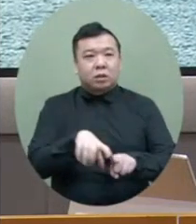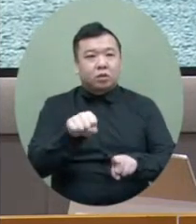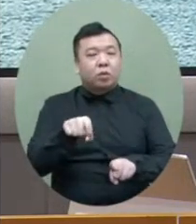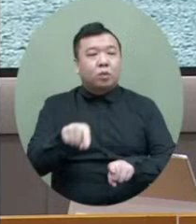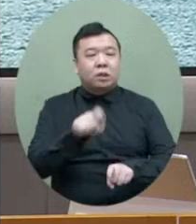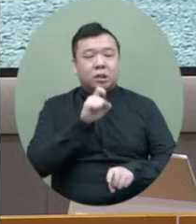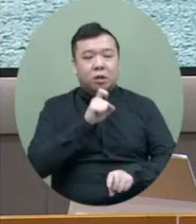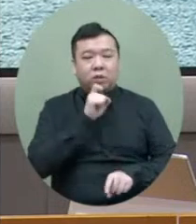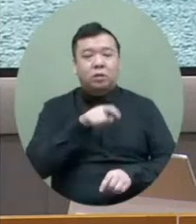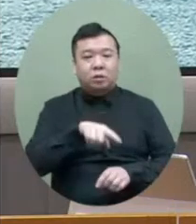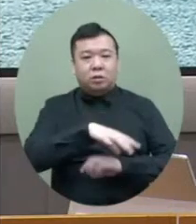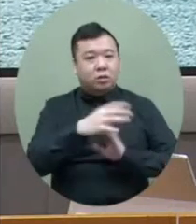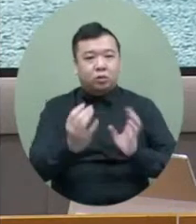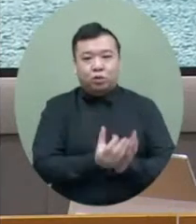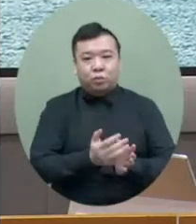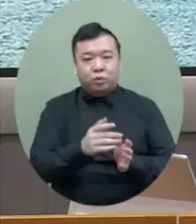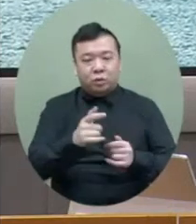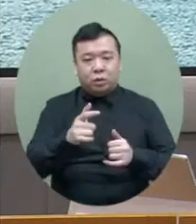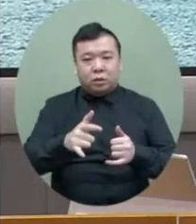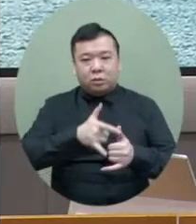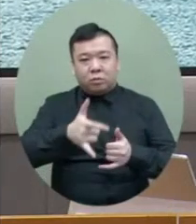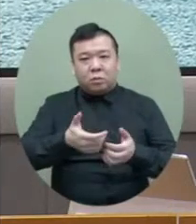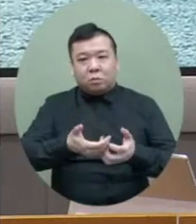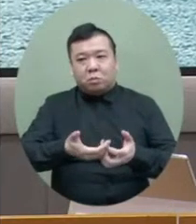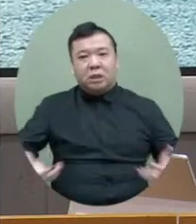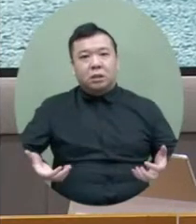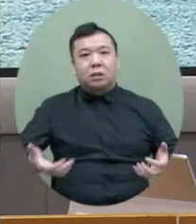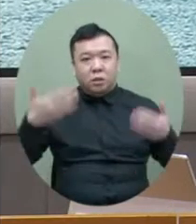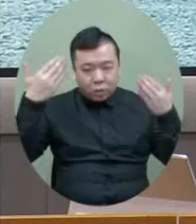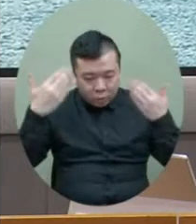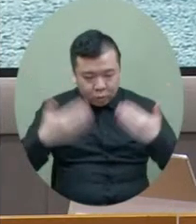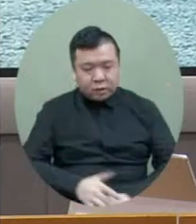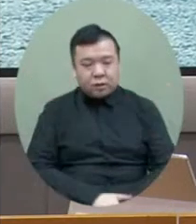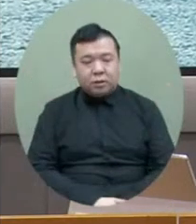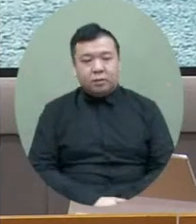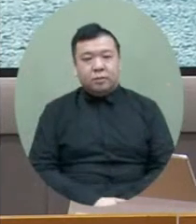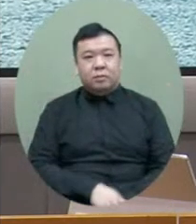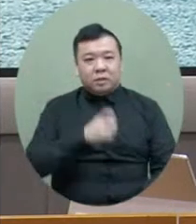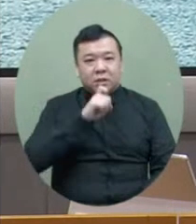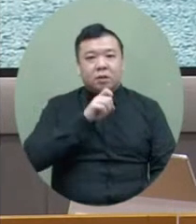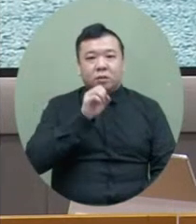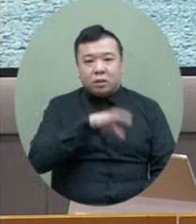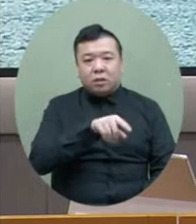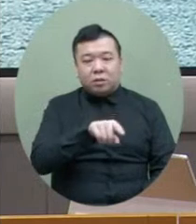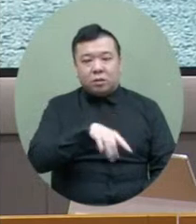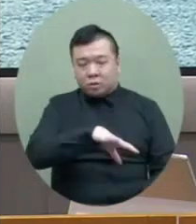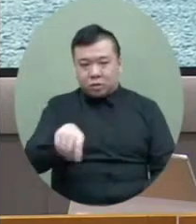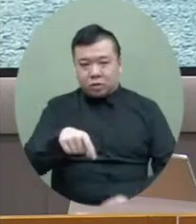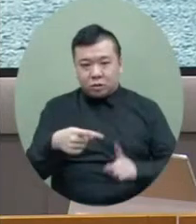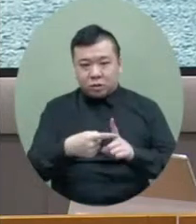since they shared facilities, were sent to quarantine centers.